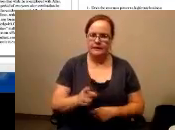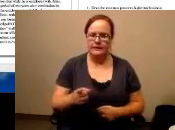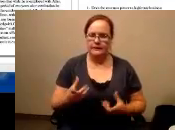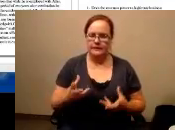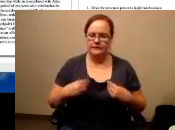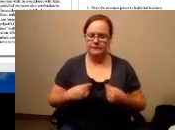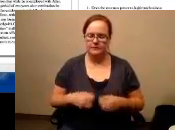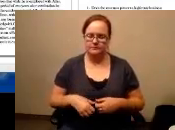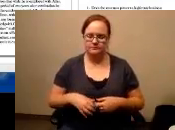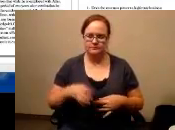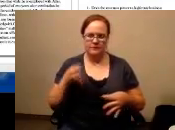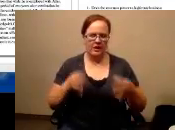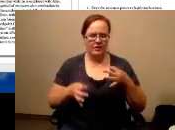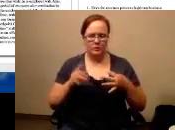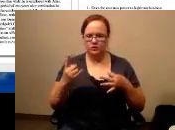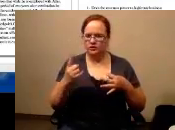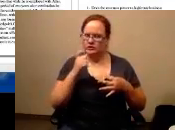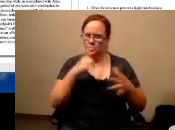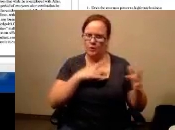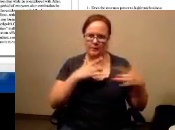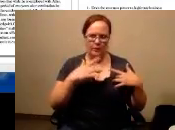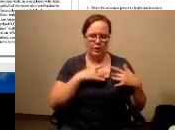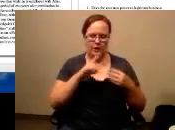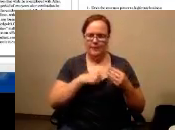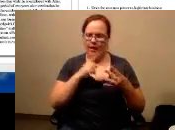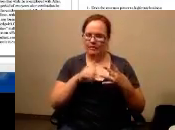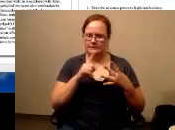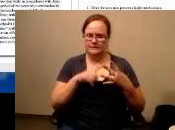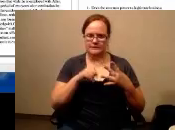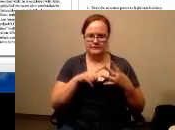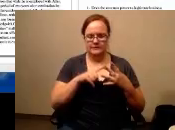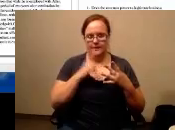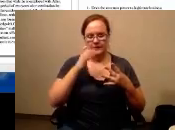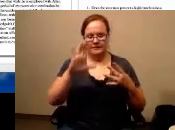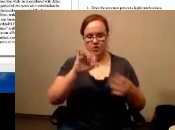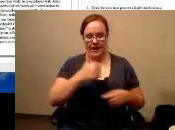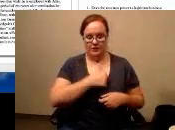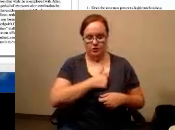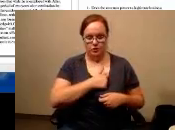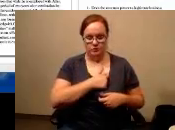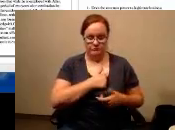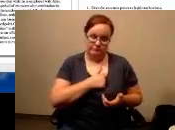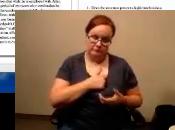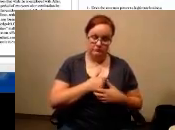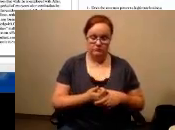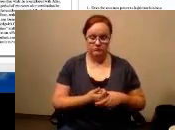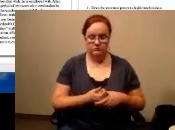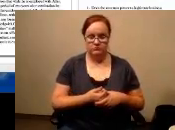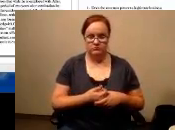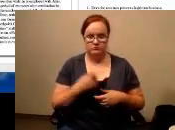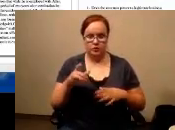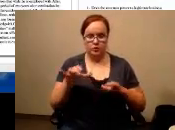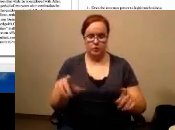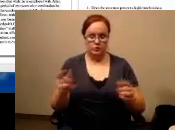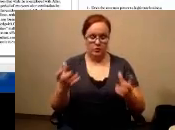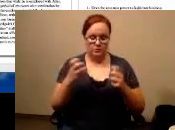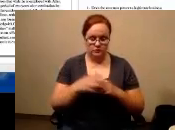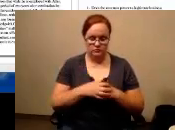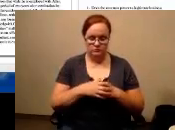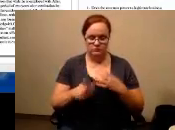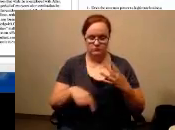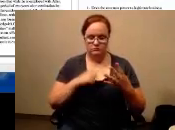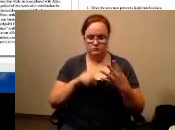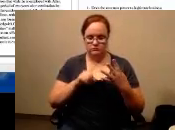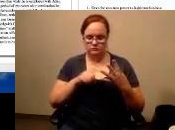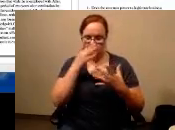to me like the courts just don't worry about that because their attitude is you knew what you're doing when you signed it. Number 3, this one's